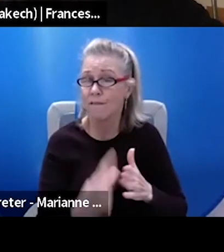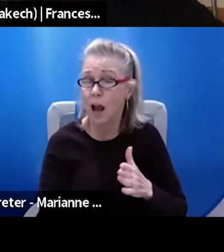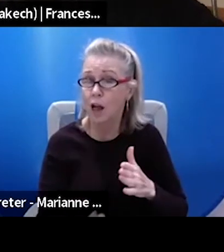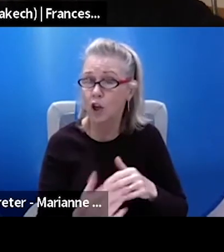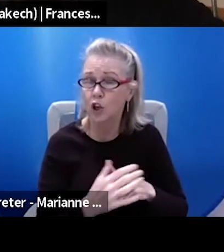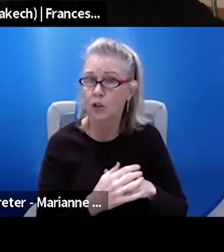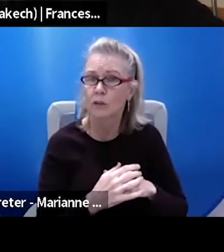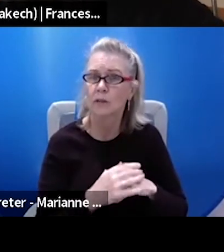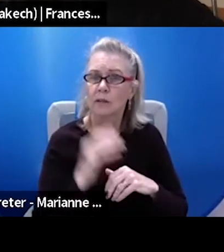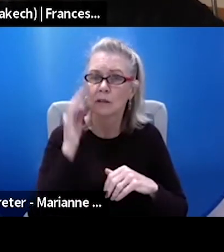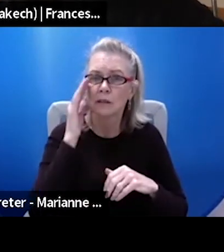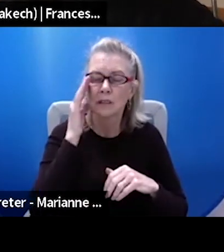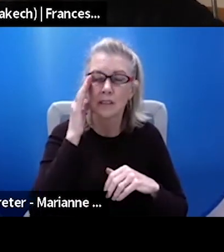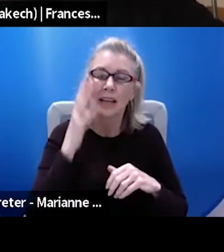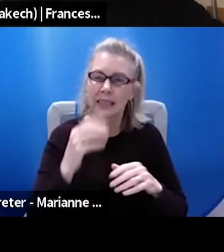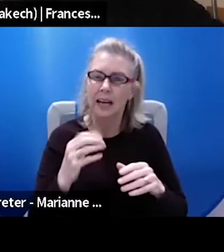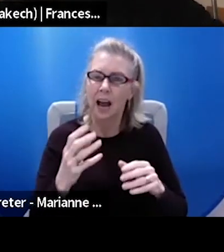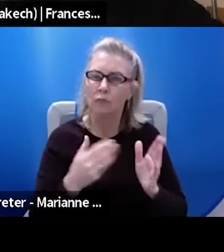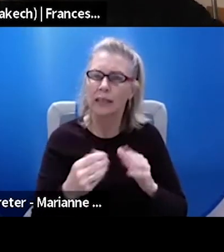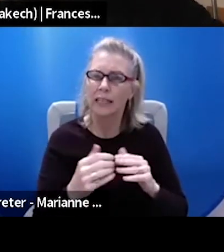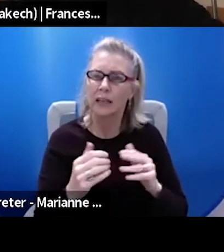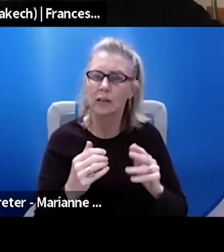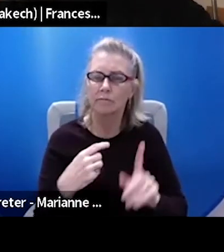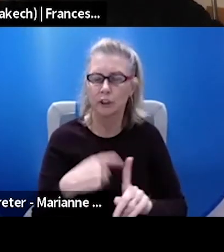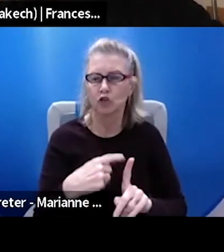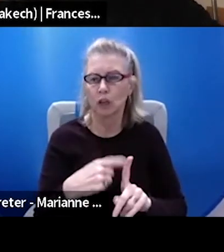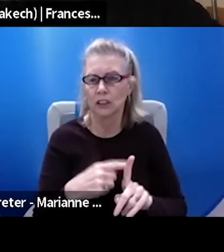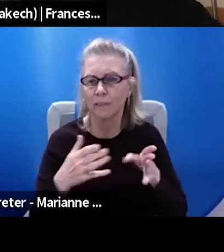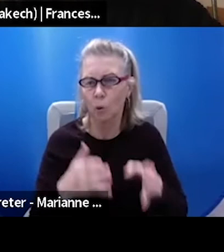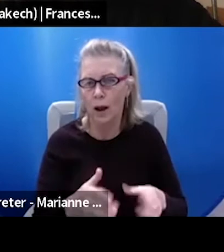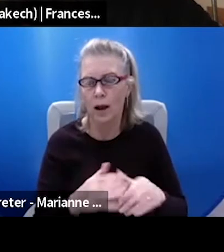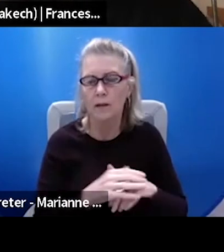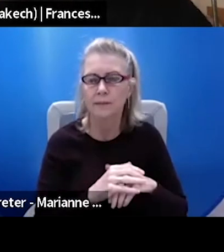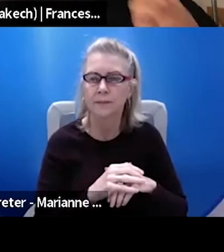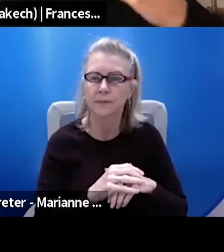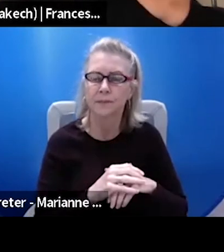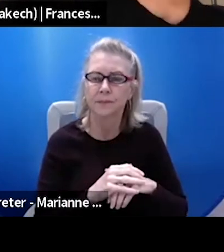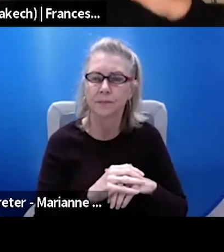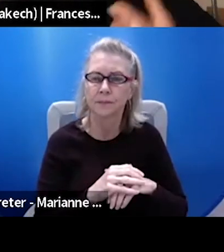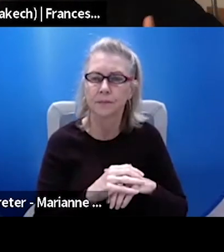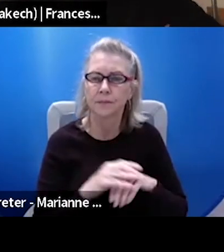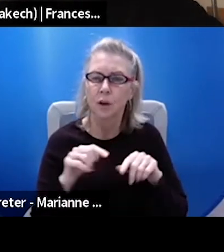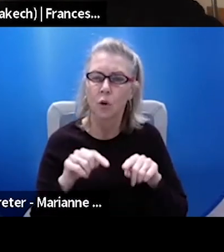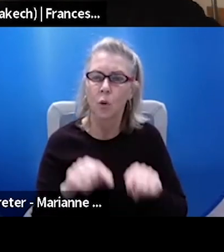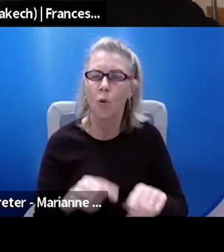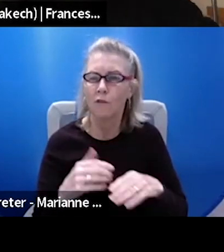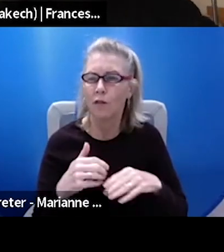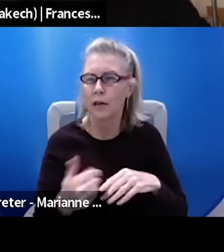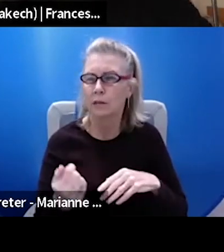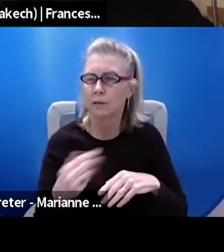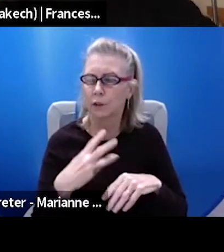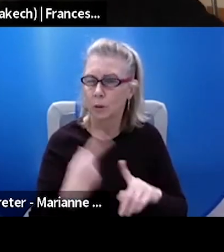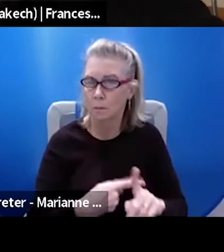but in a constructive way. And actually over the next few